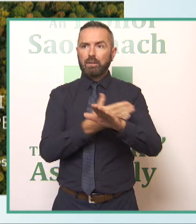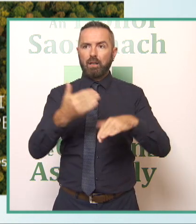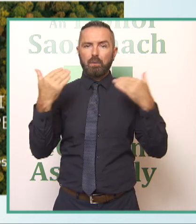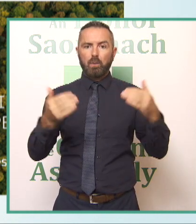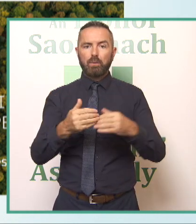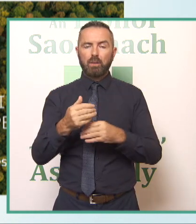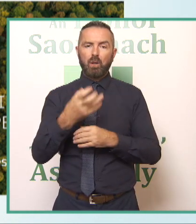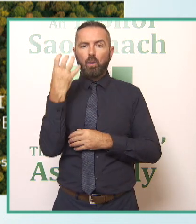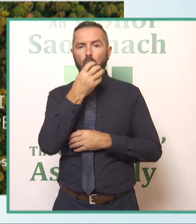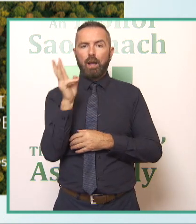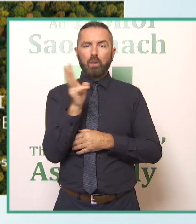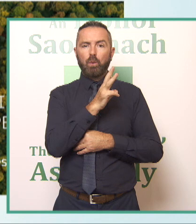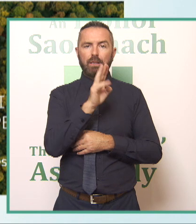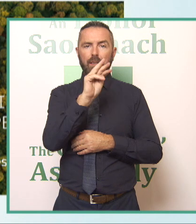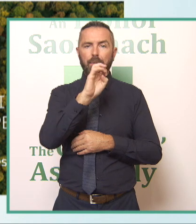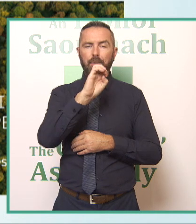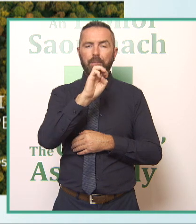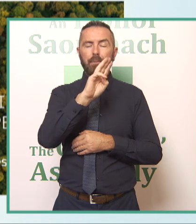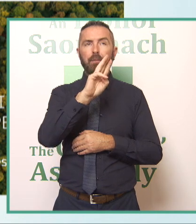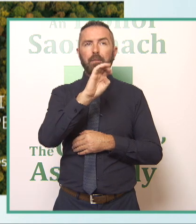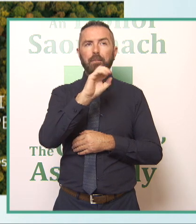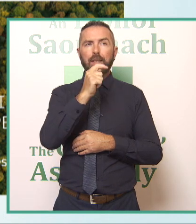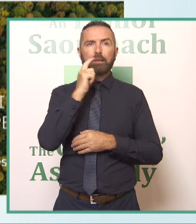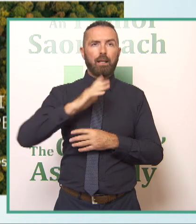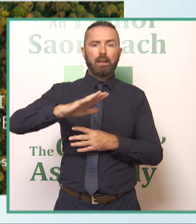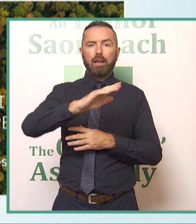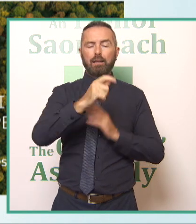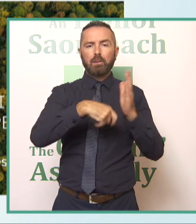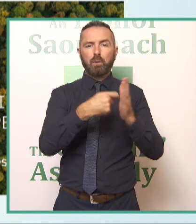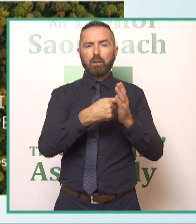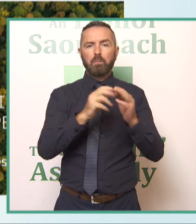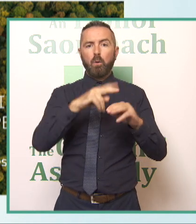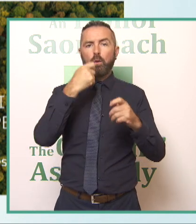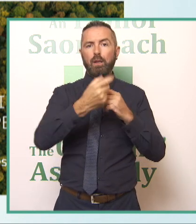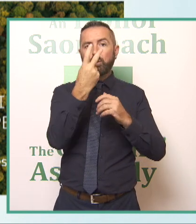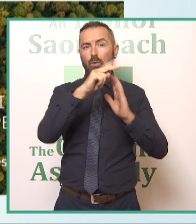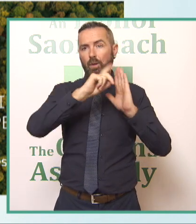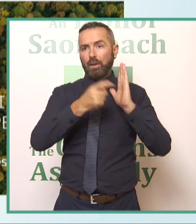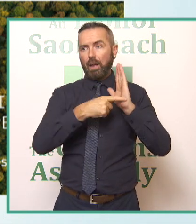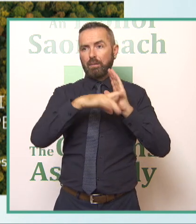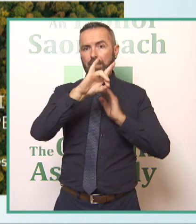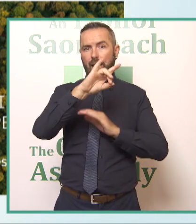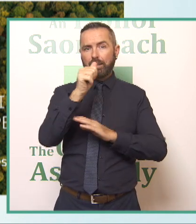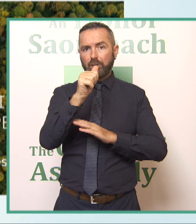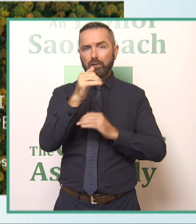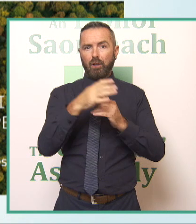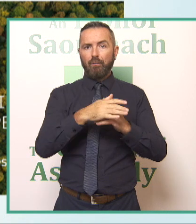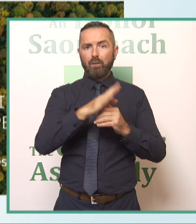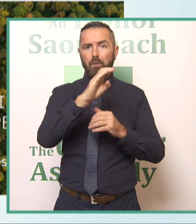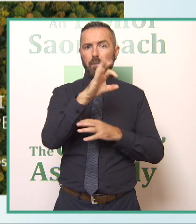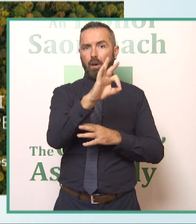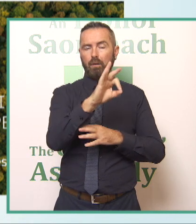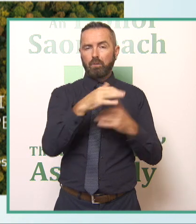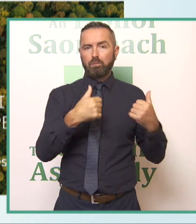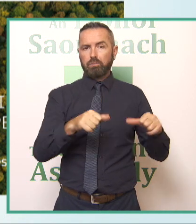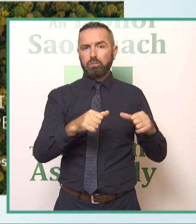Wild Western Peatland Project, which looks at restoring over 2,000 hectares of blanket bog. So that's looking